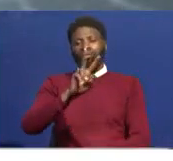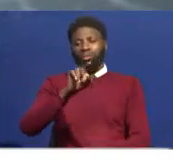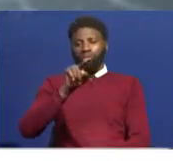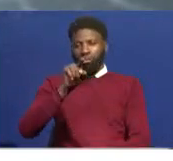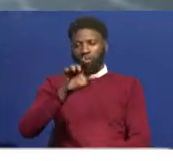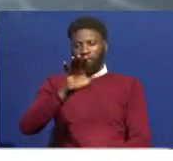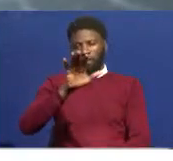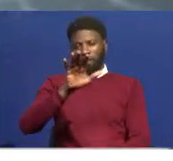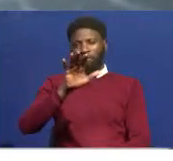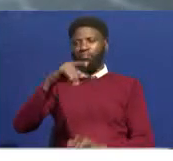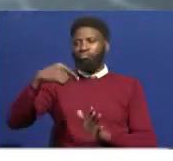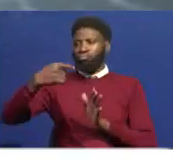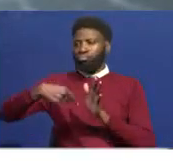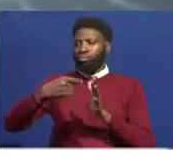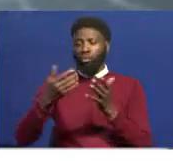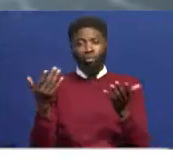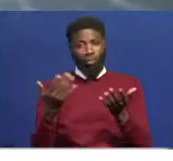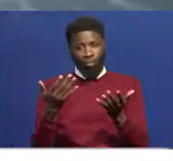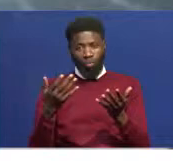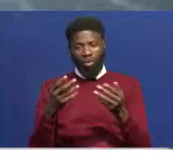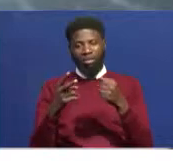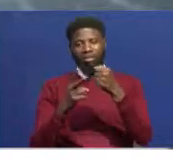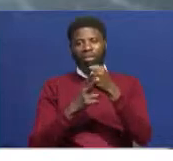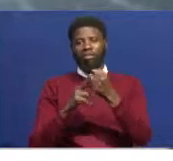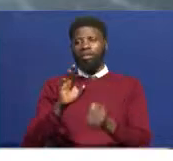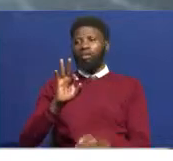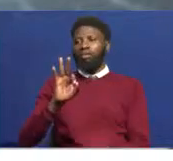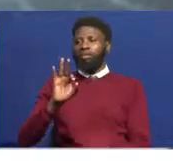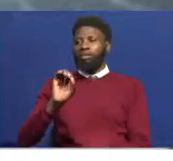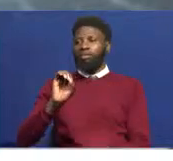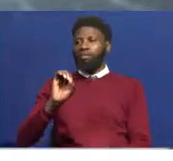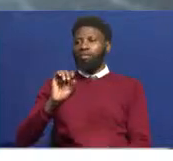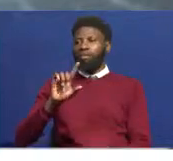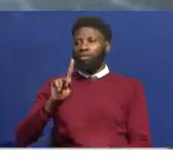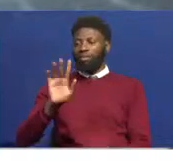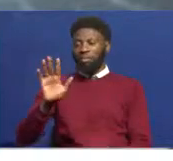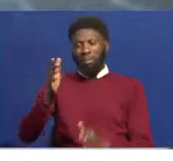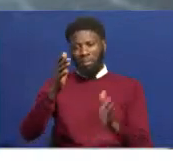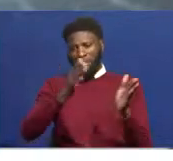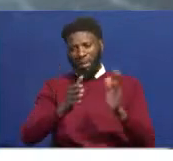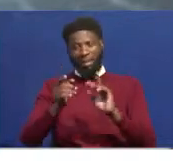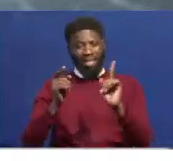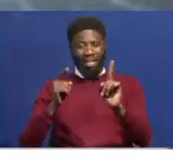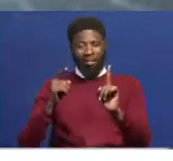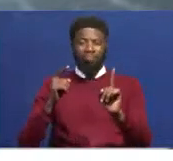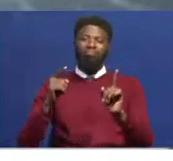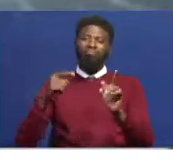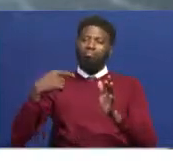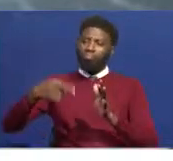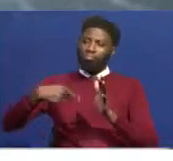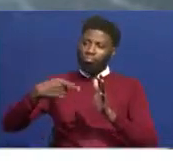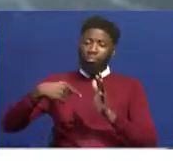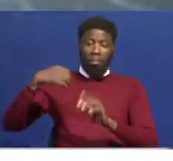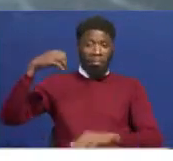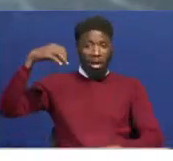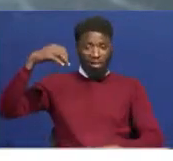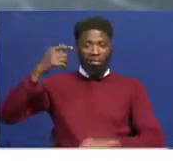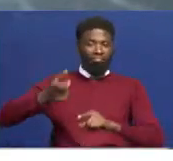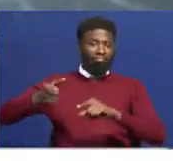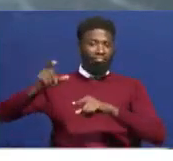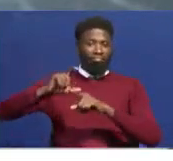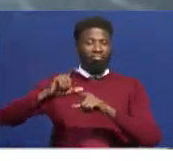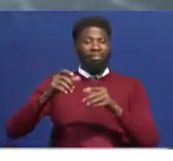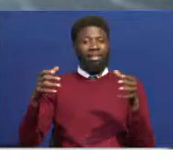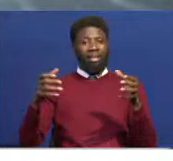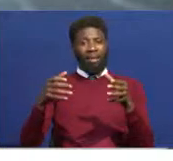solar plant at the Seven Forks in part of its extensive strategy to increase power generation in the country. The